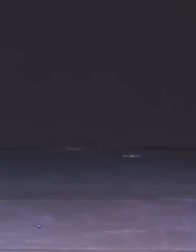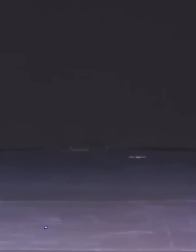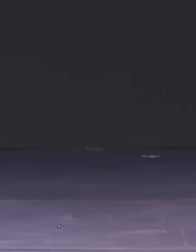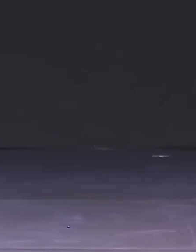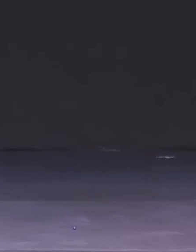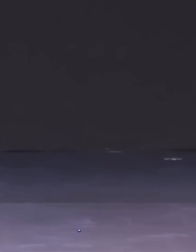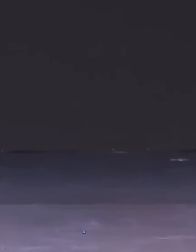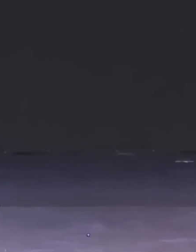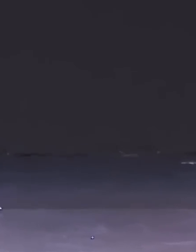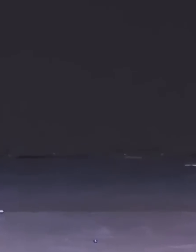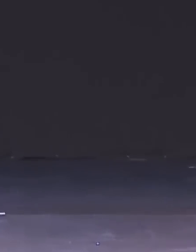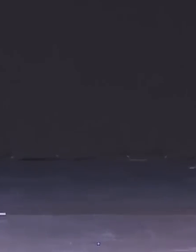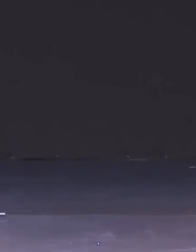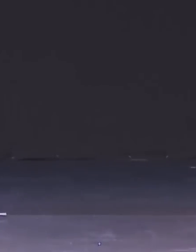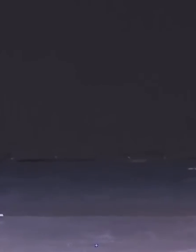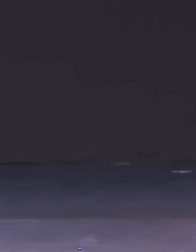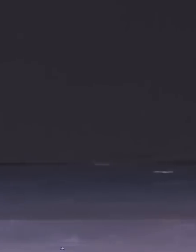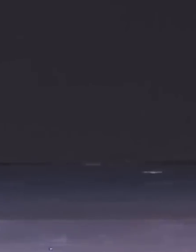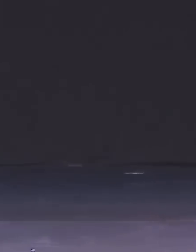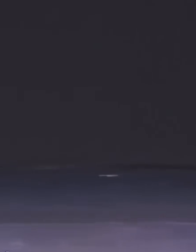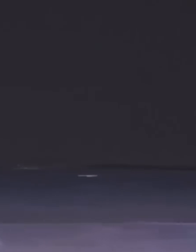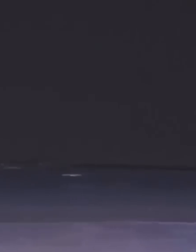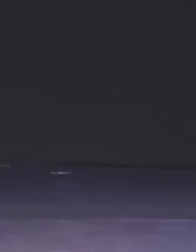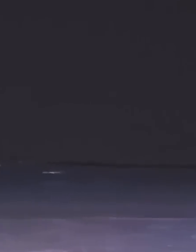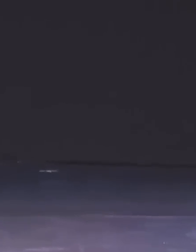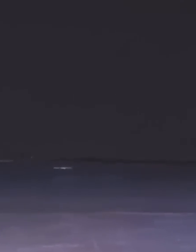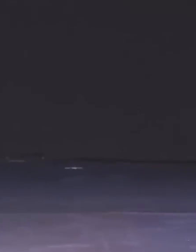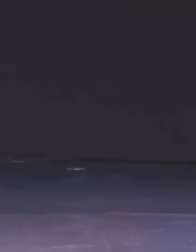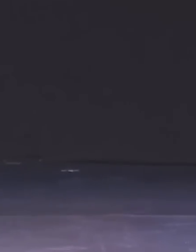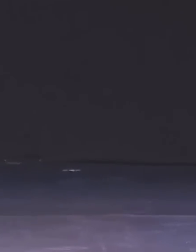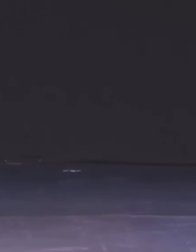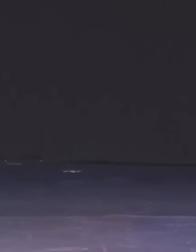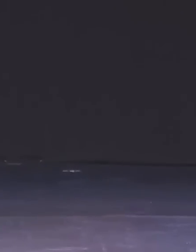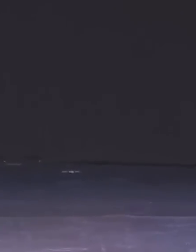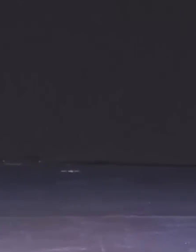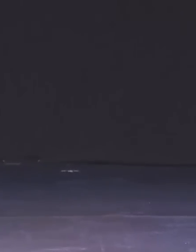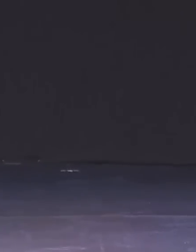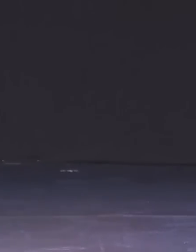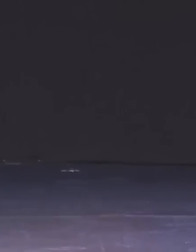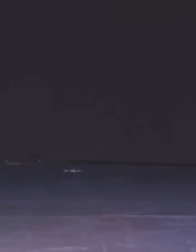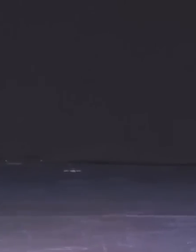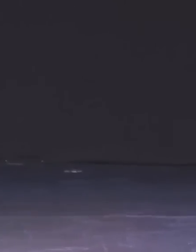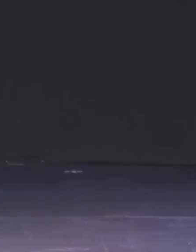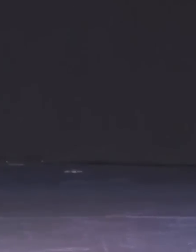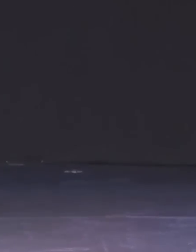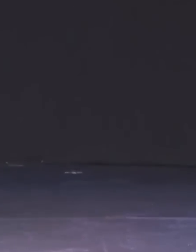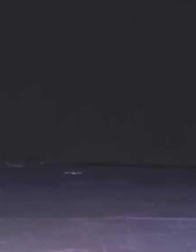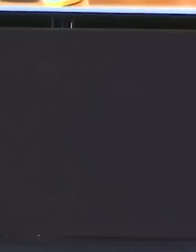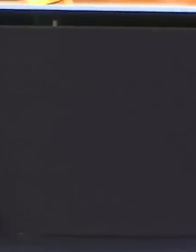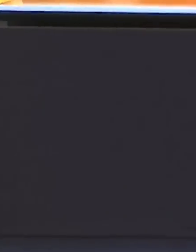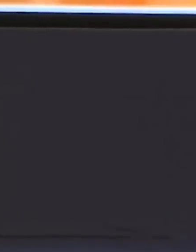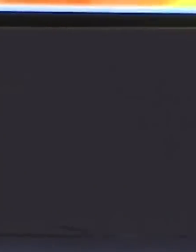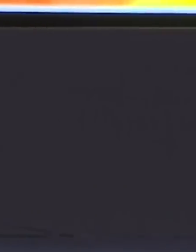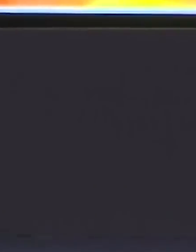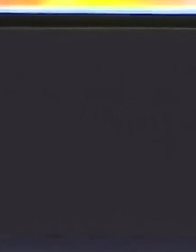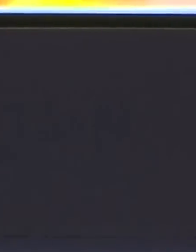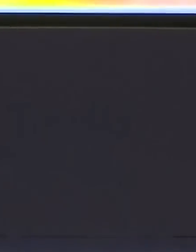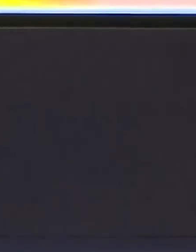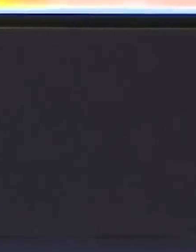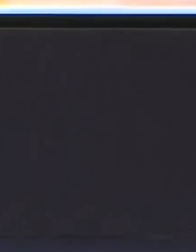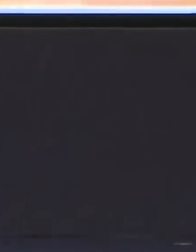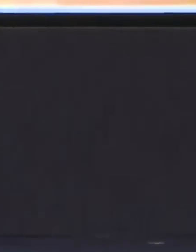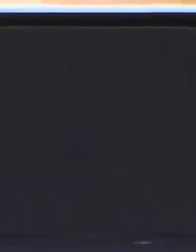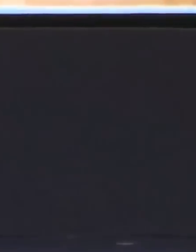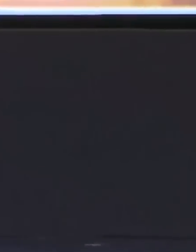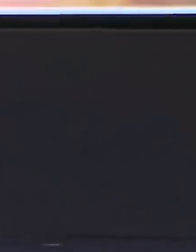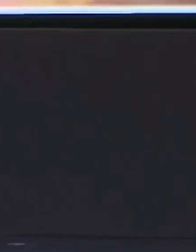difficulty exercise. And then went into a short creative movement piece, and oh yes, there's that smile. It was a fun